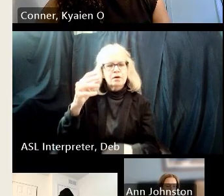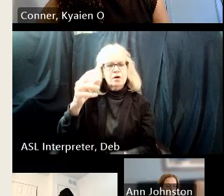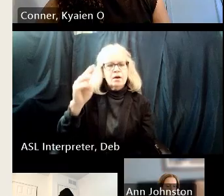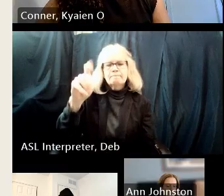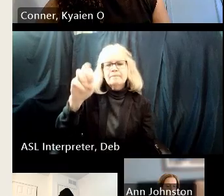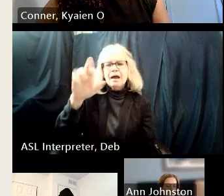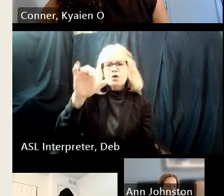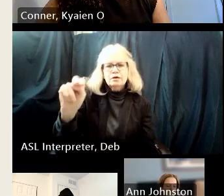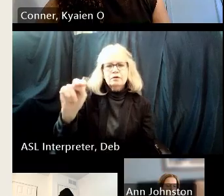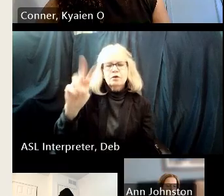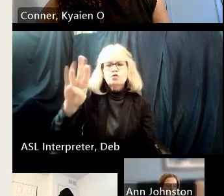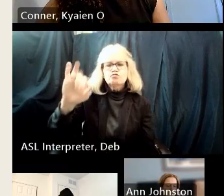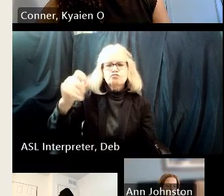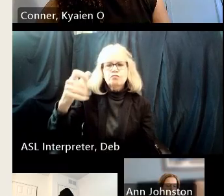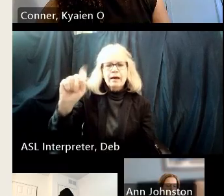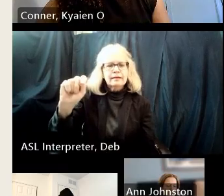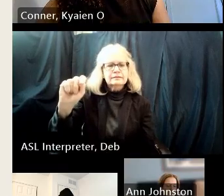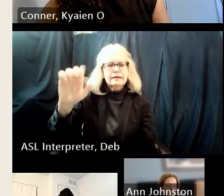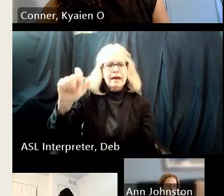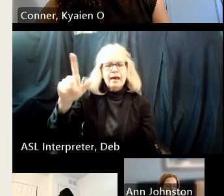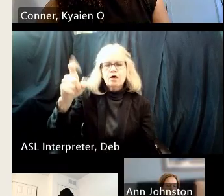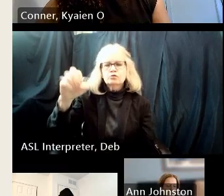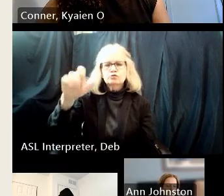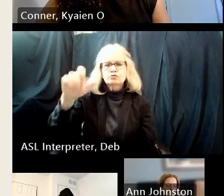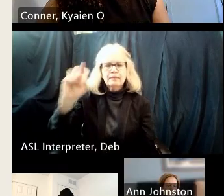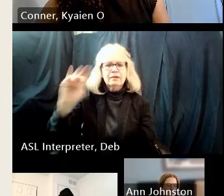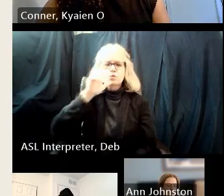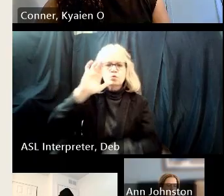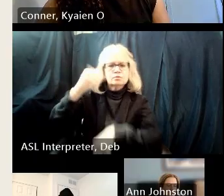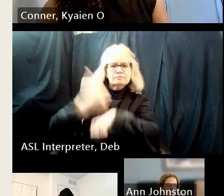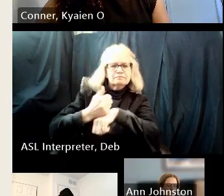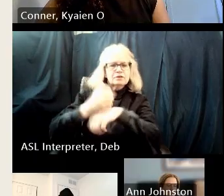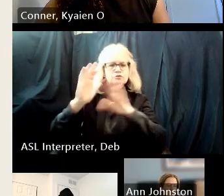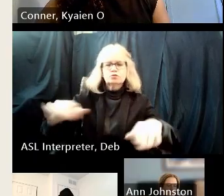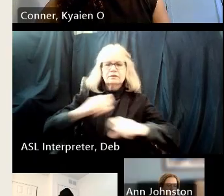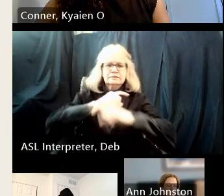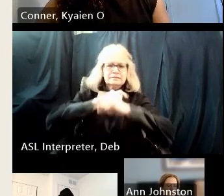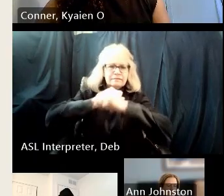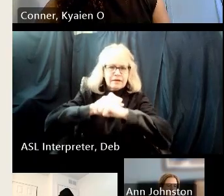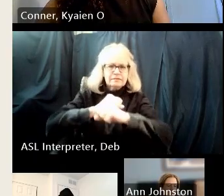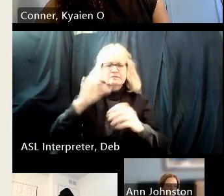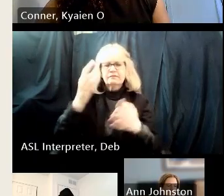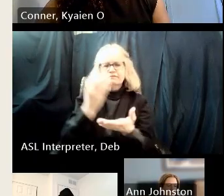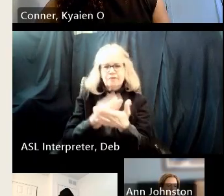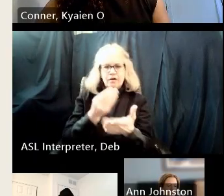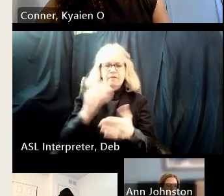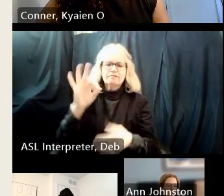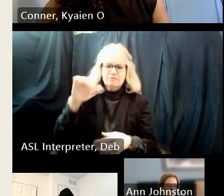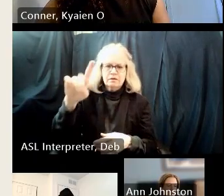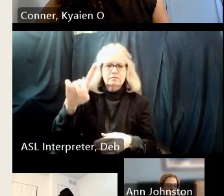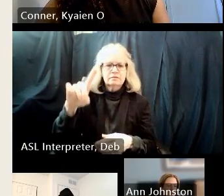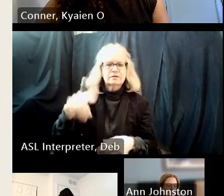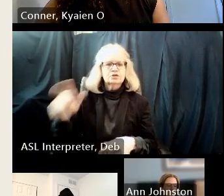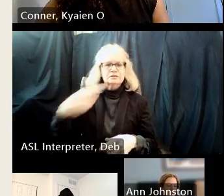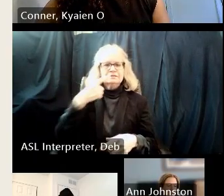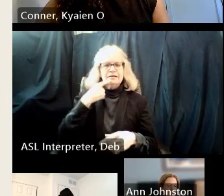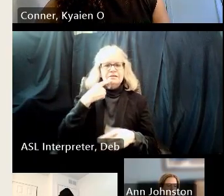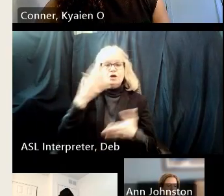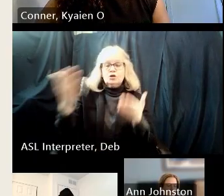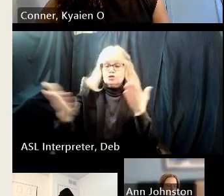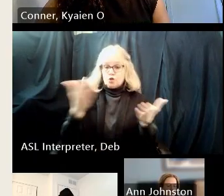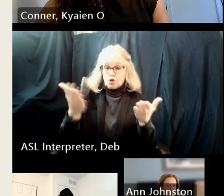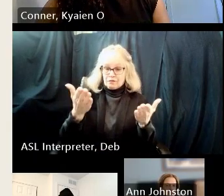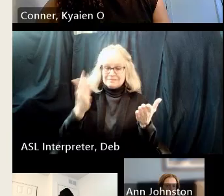the founder and president of the Children's Defense Fund. She articulates the following. Service is the rent we pay